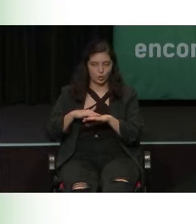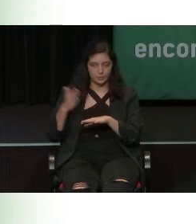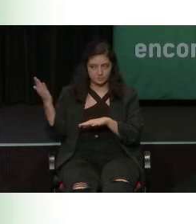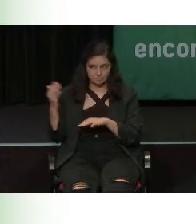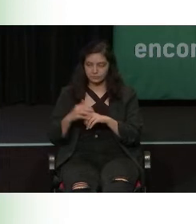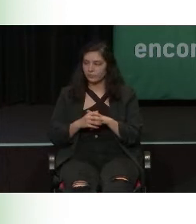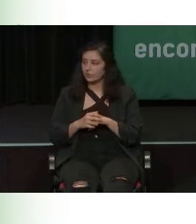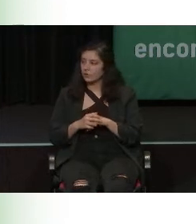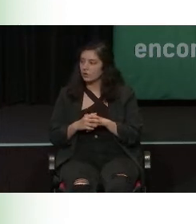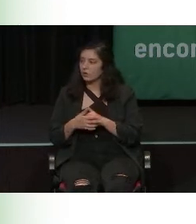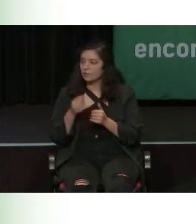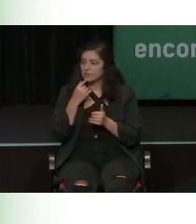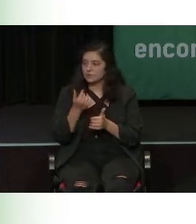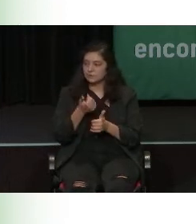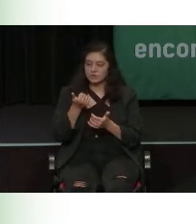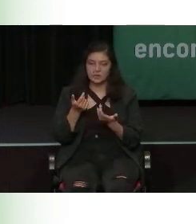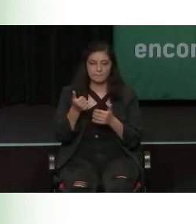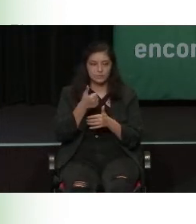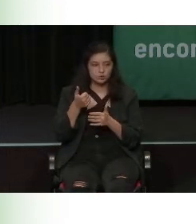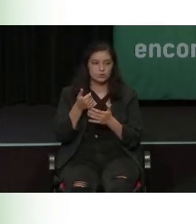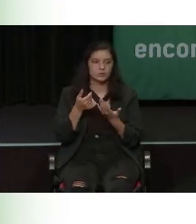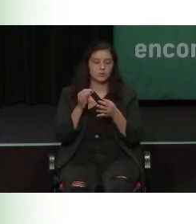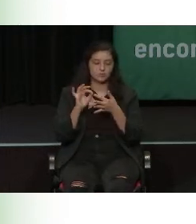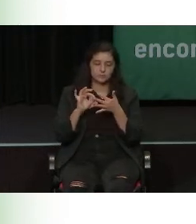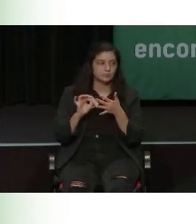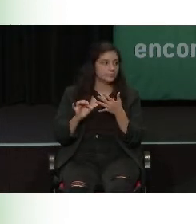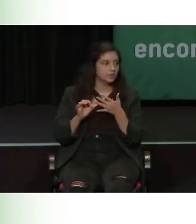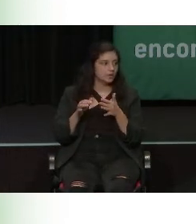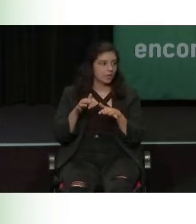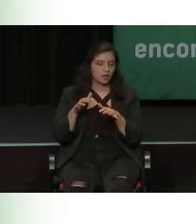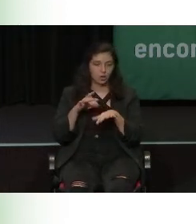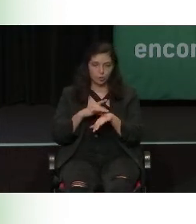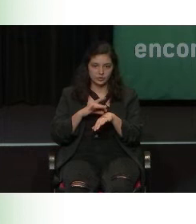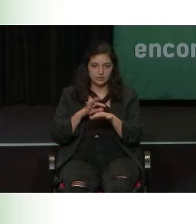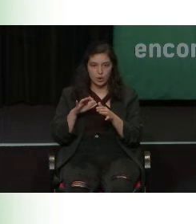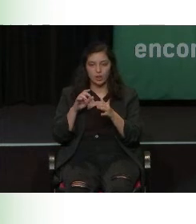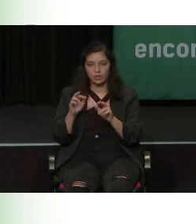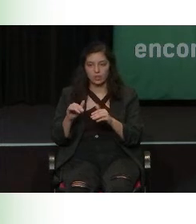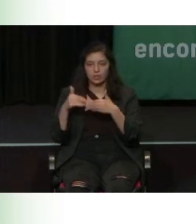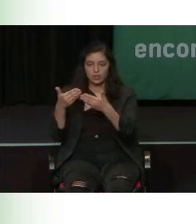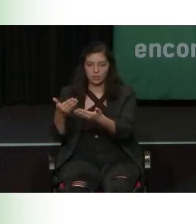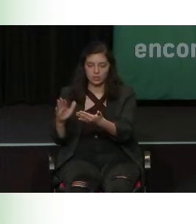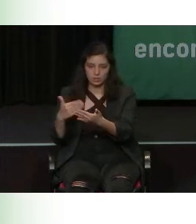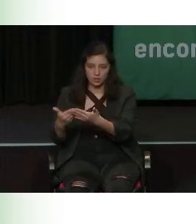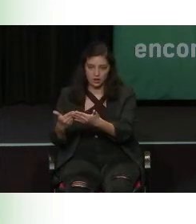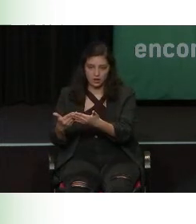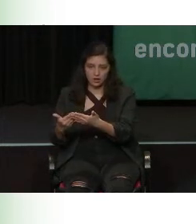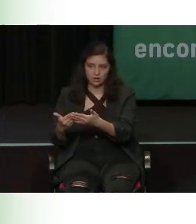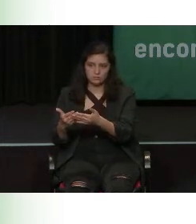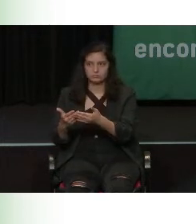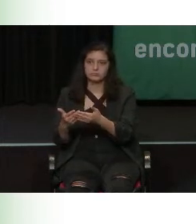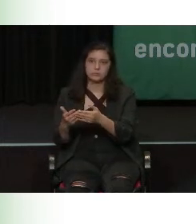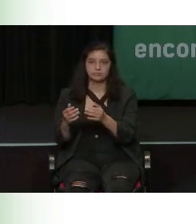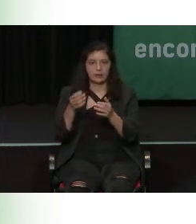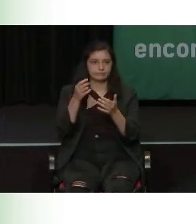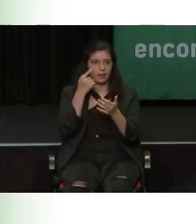how understanding the biology, the mechanisms of disease may lead to not only obviously better